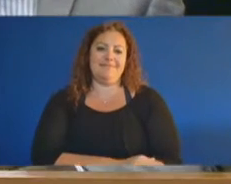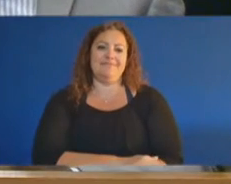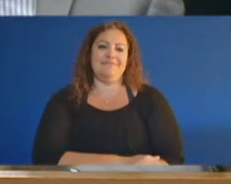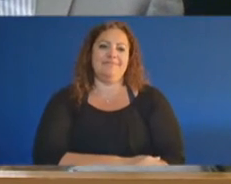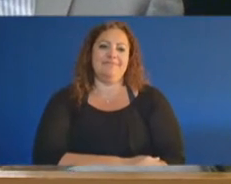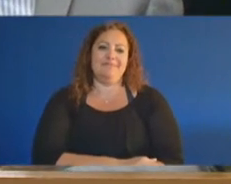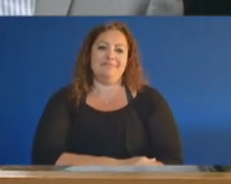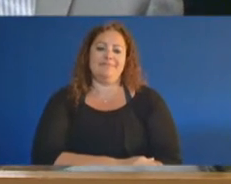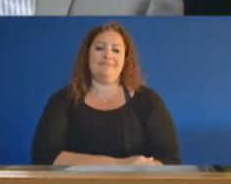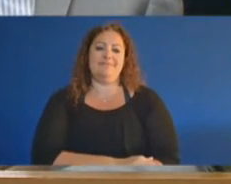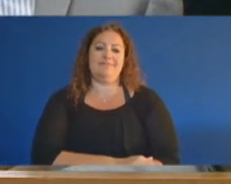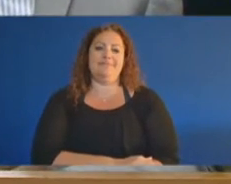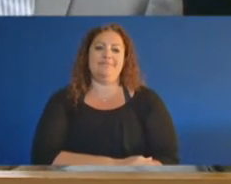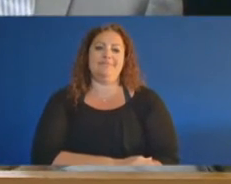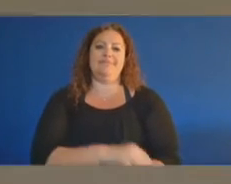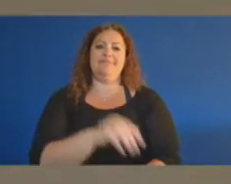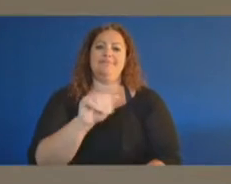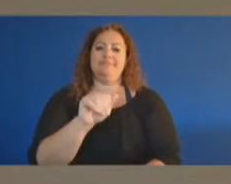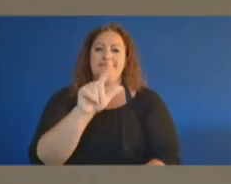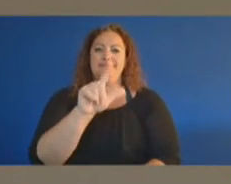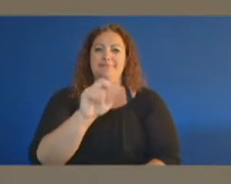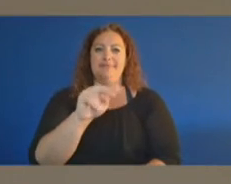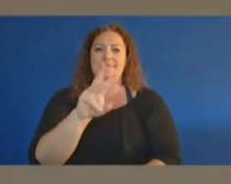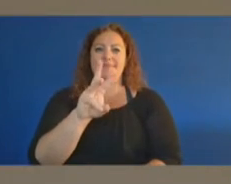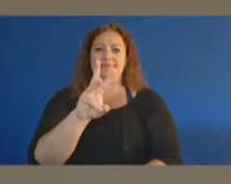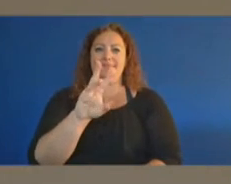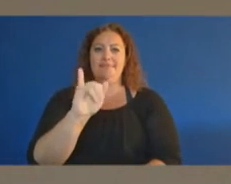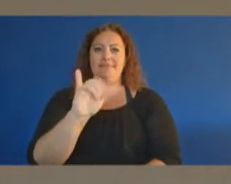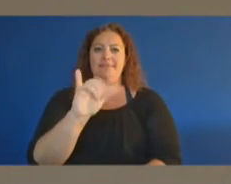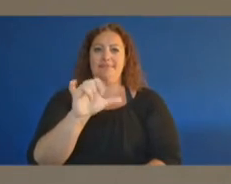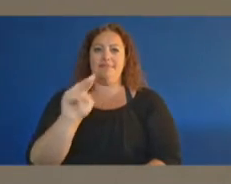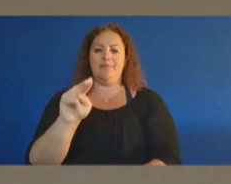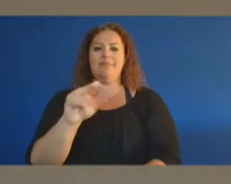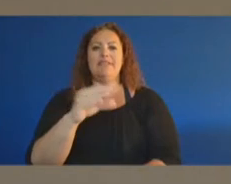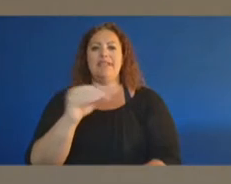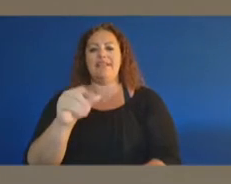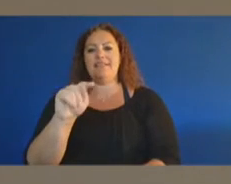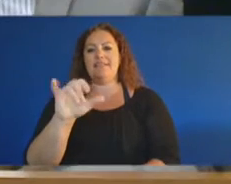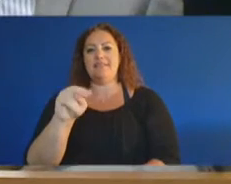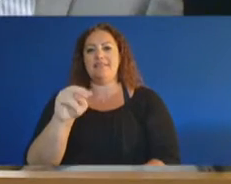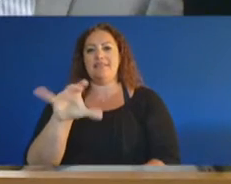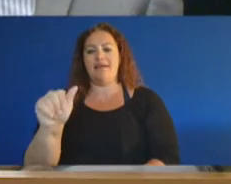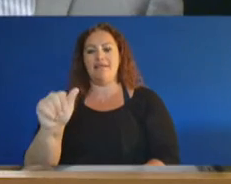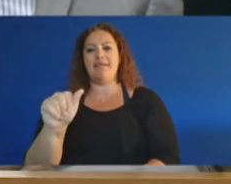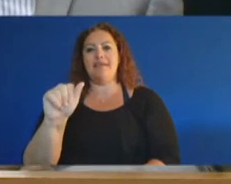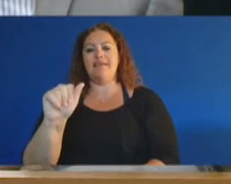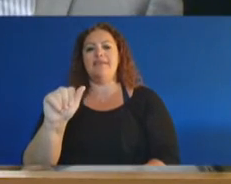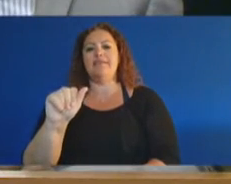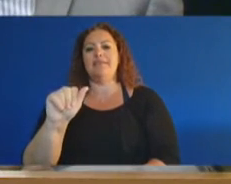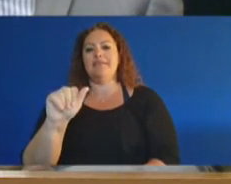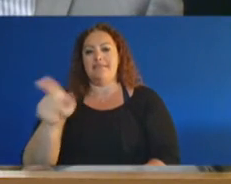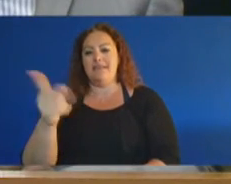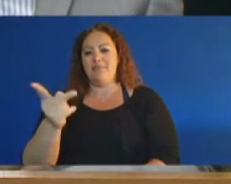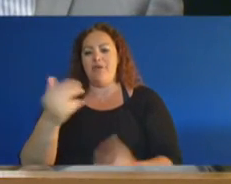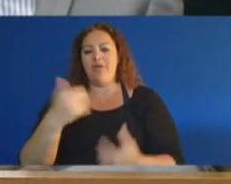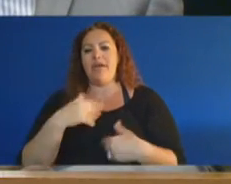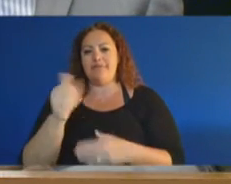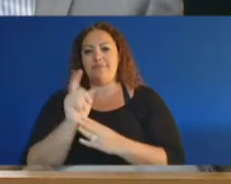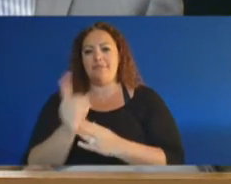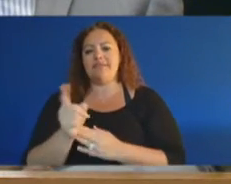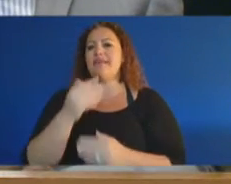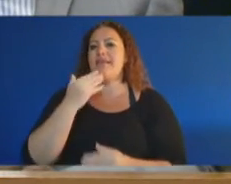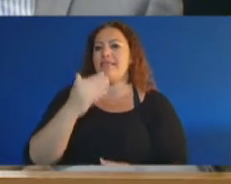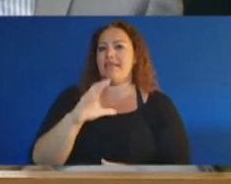you Alan Wilson and Wilson also have 10 minutes thank you madam mayor um Colin Brown on behalf of the